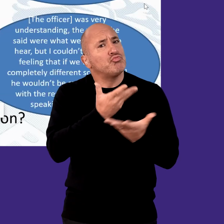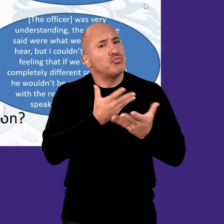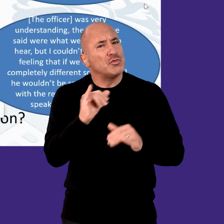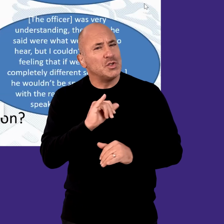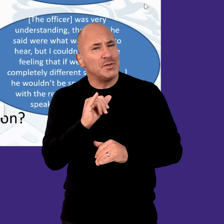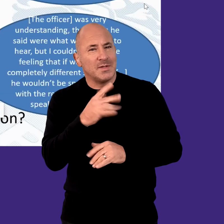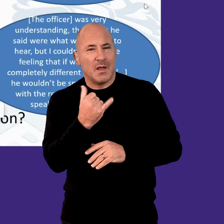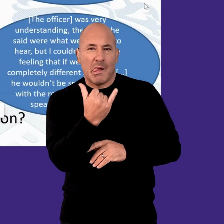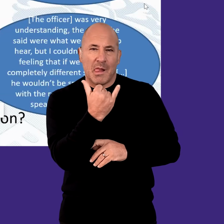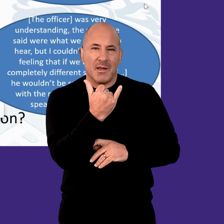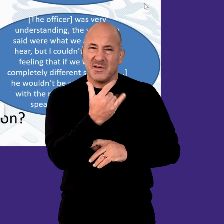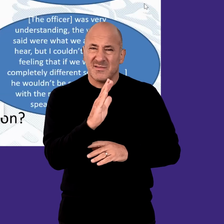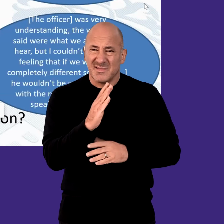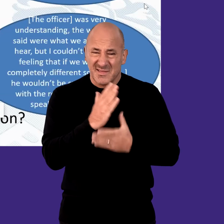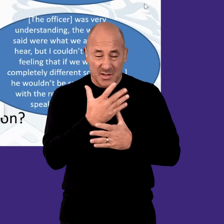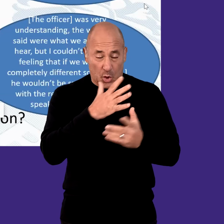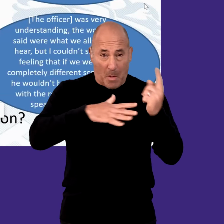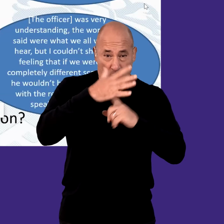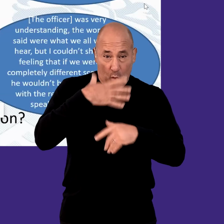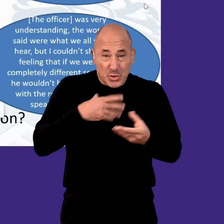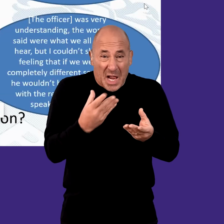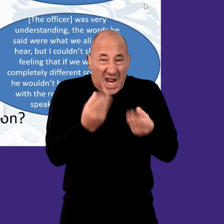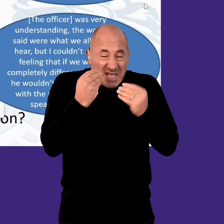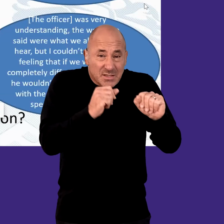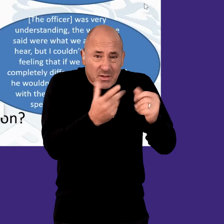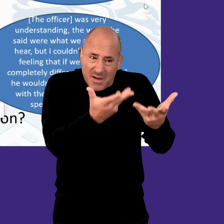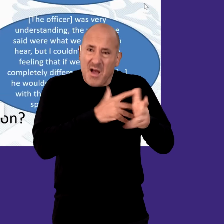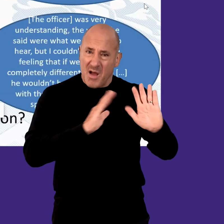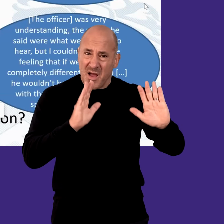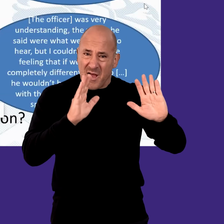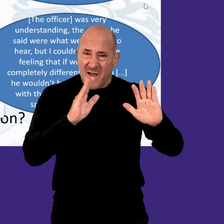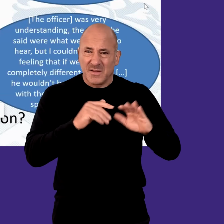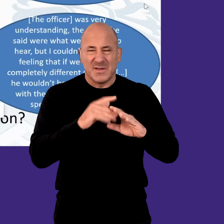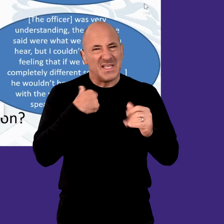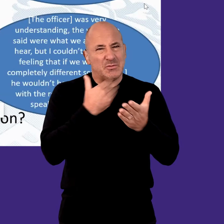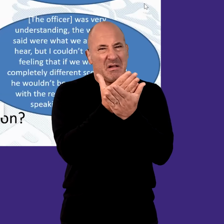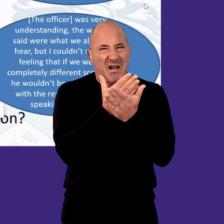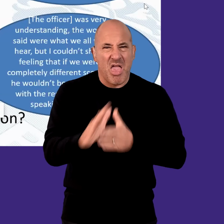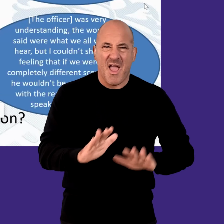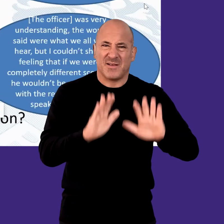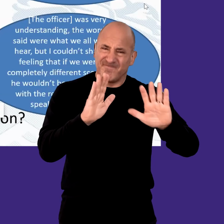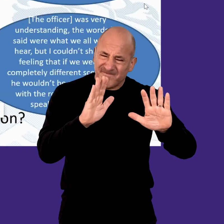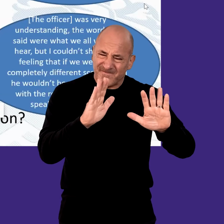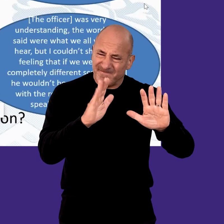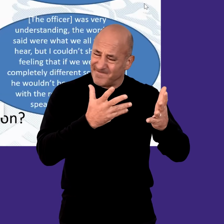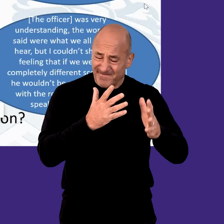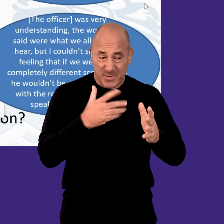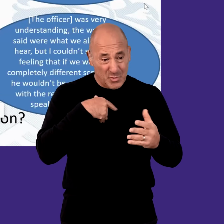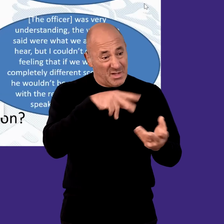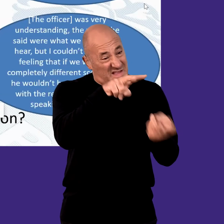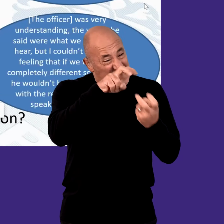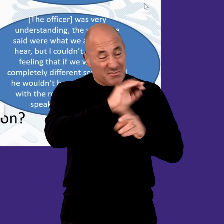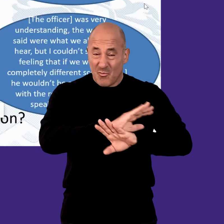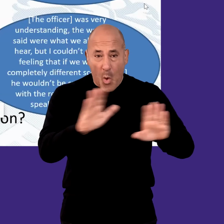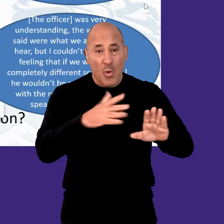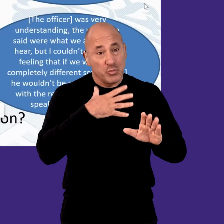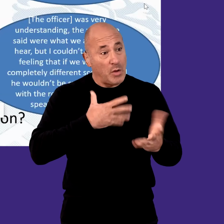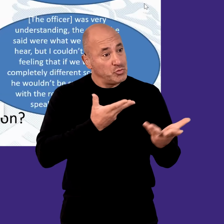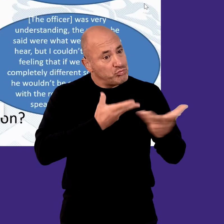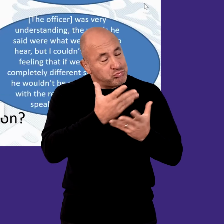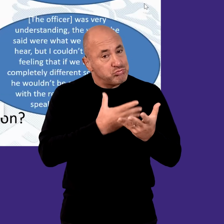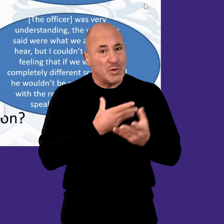the area instead of actually just wanting to listen to the community and what they have to say? And so there needs to be real clarity around that, and that trust needs